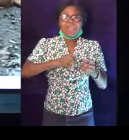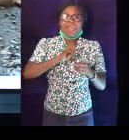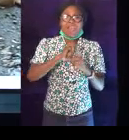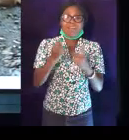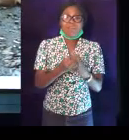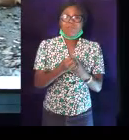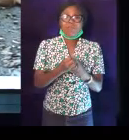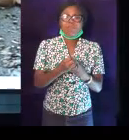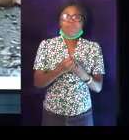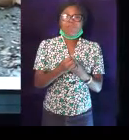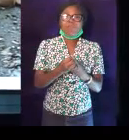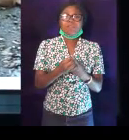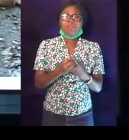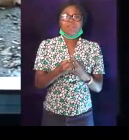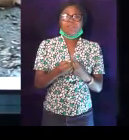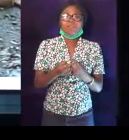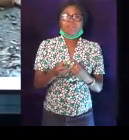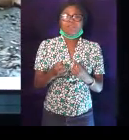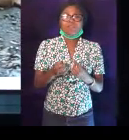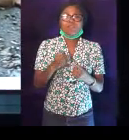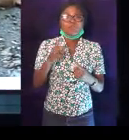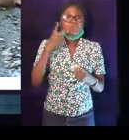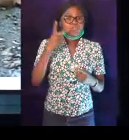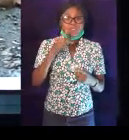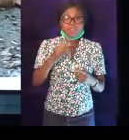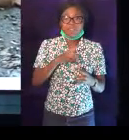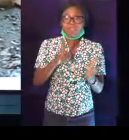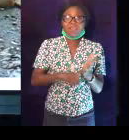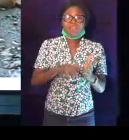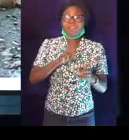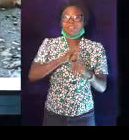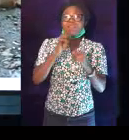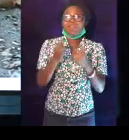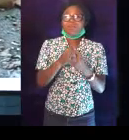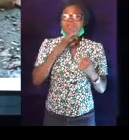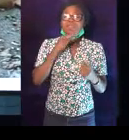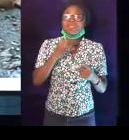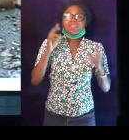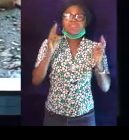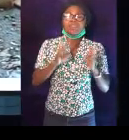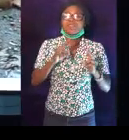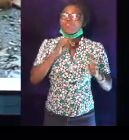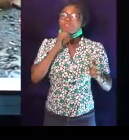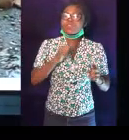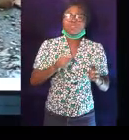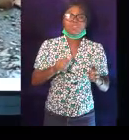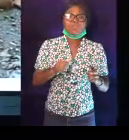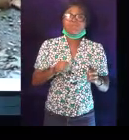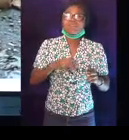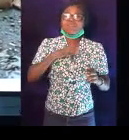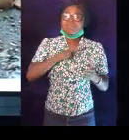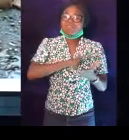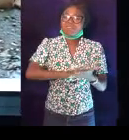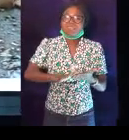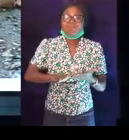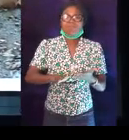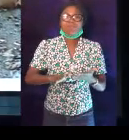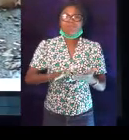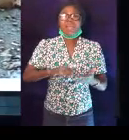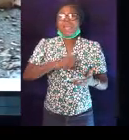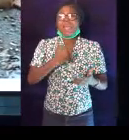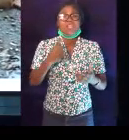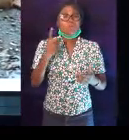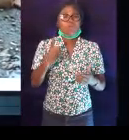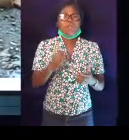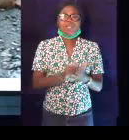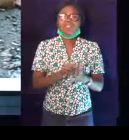hygiene. It's not hygiene. Looking at this picture, you will see that this environment is not hygienic, and anybody living